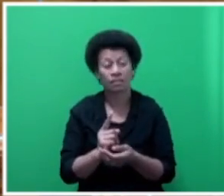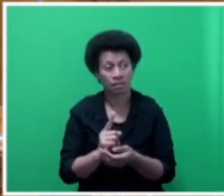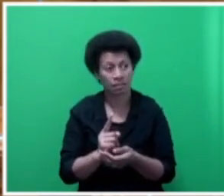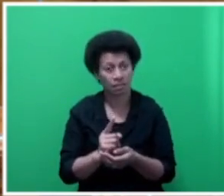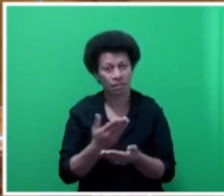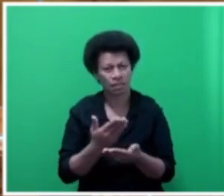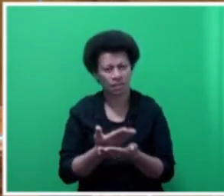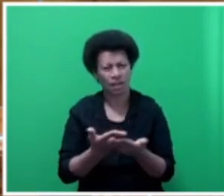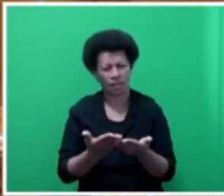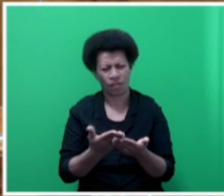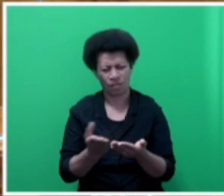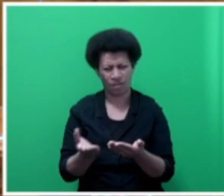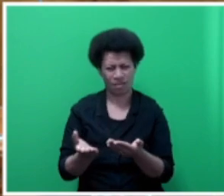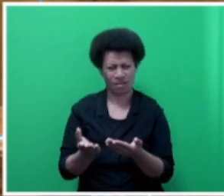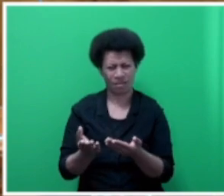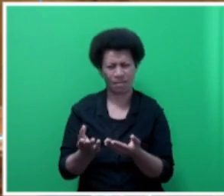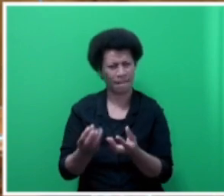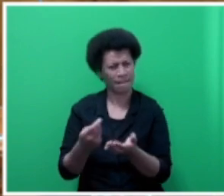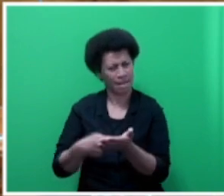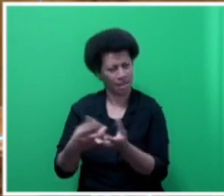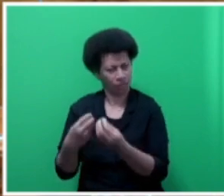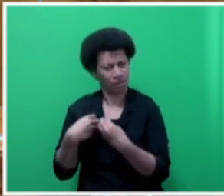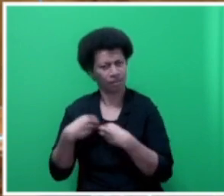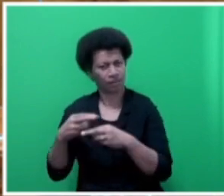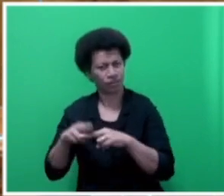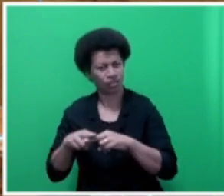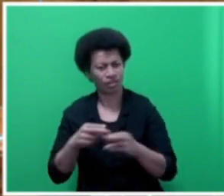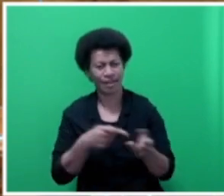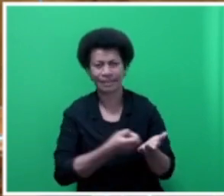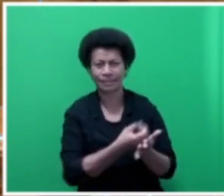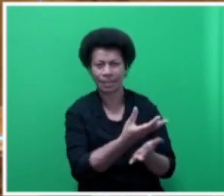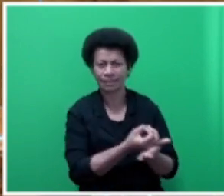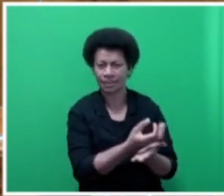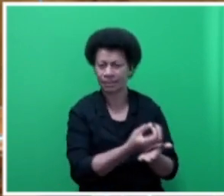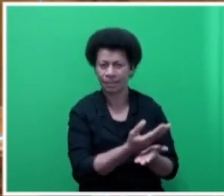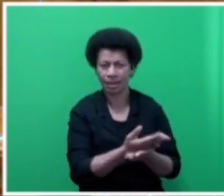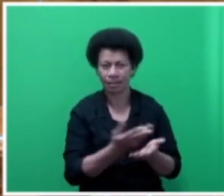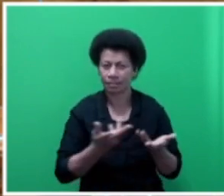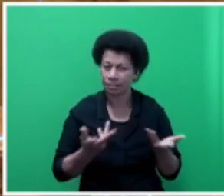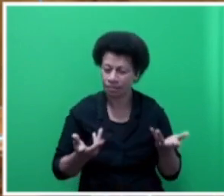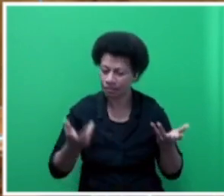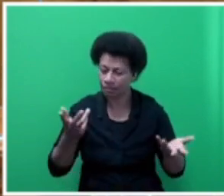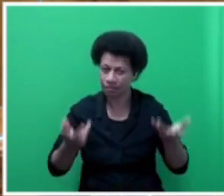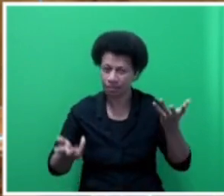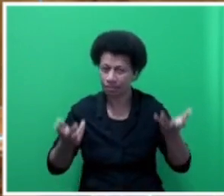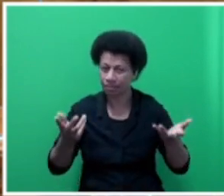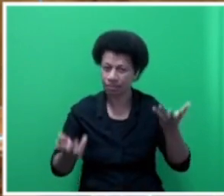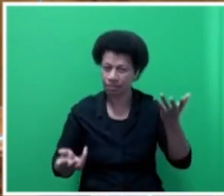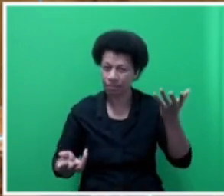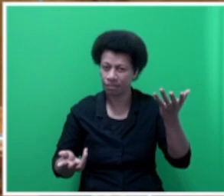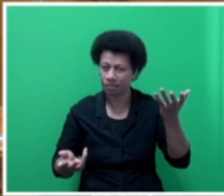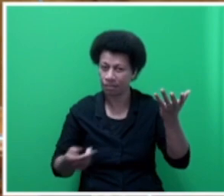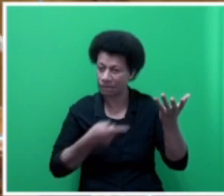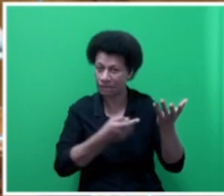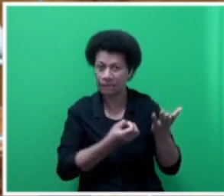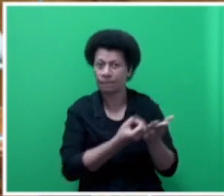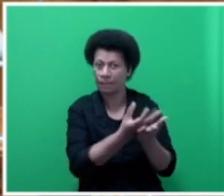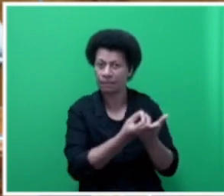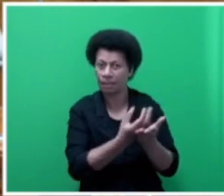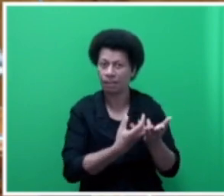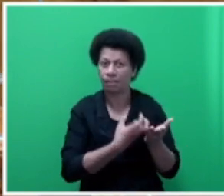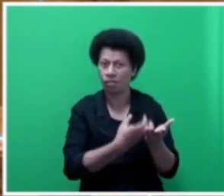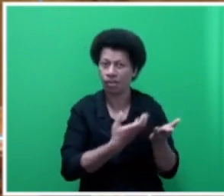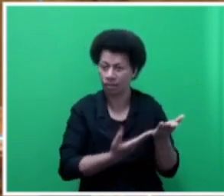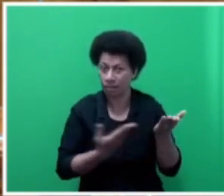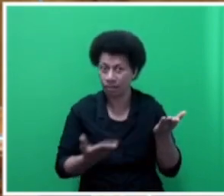how realistic are these revenue and expenditure figures taking into account the shortfall in revenue and under expenditures? On the revenue side,